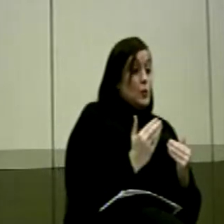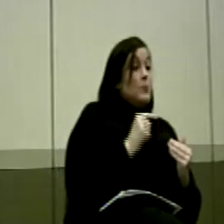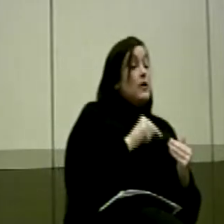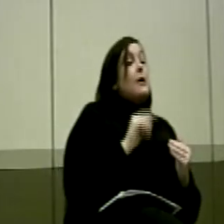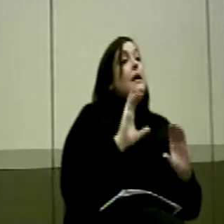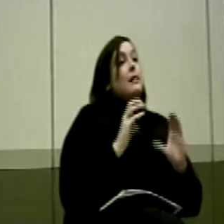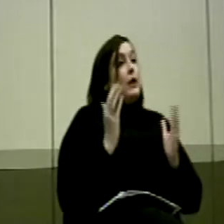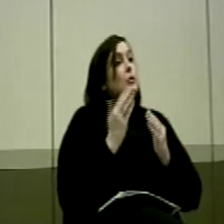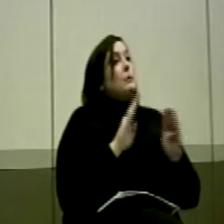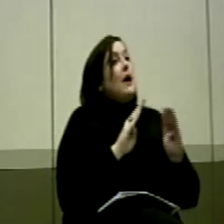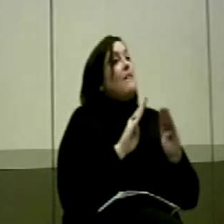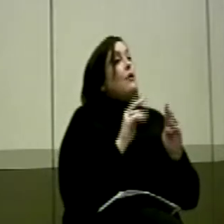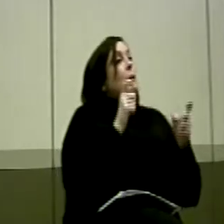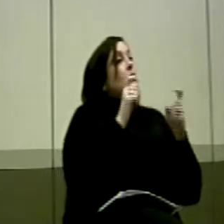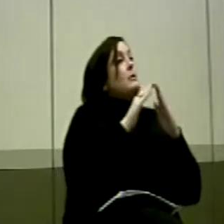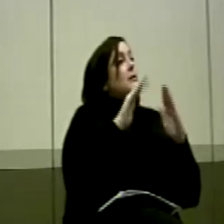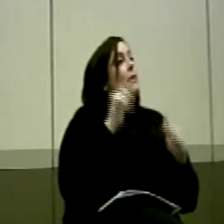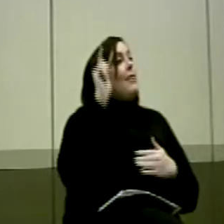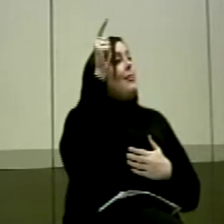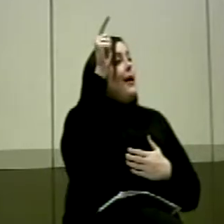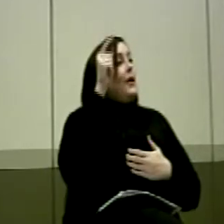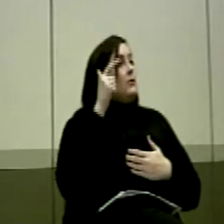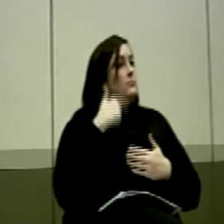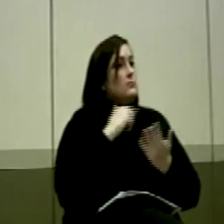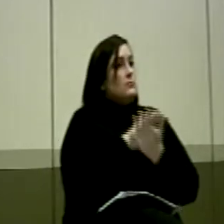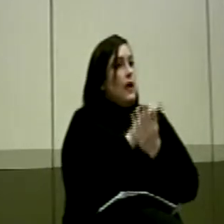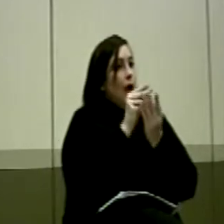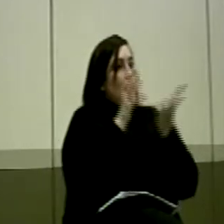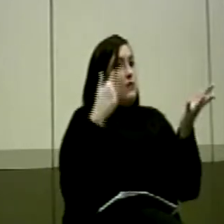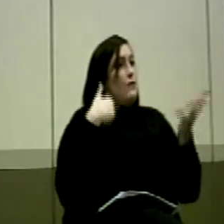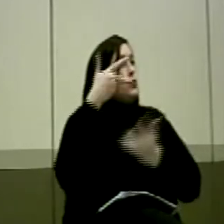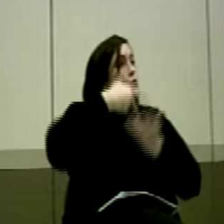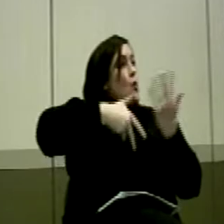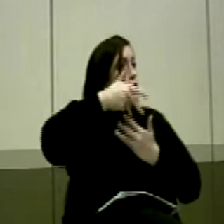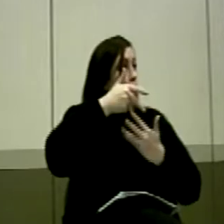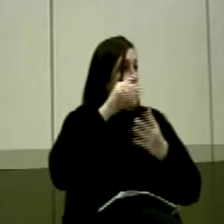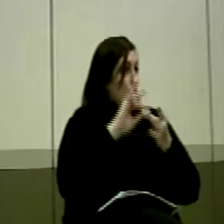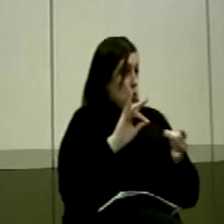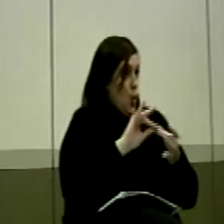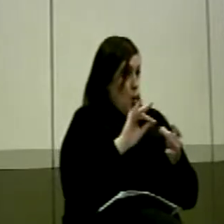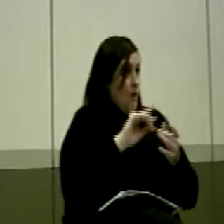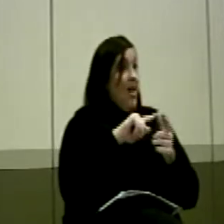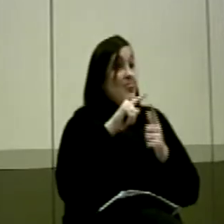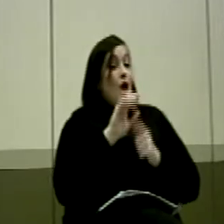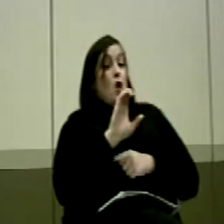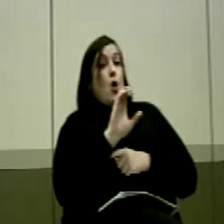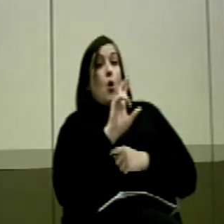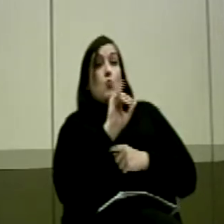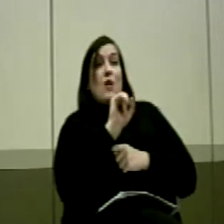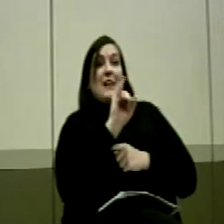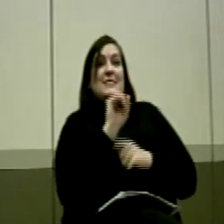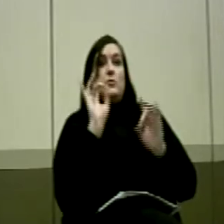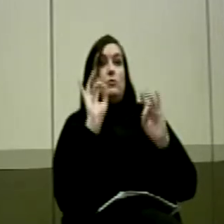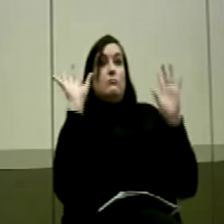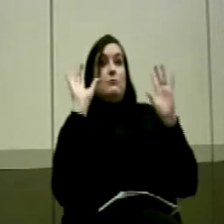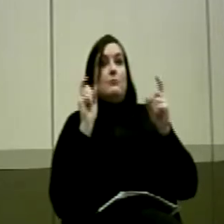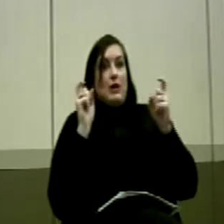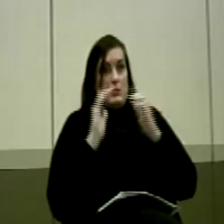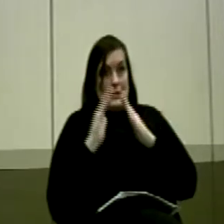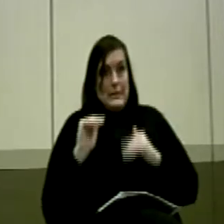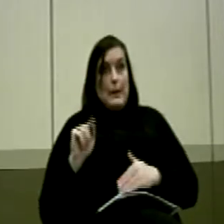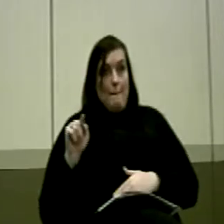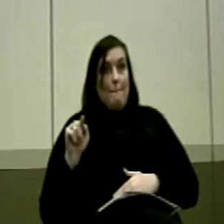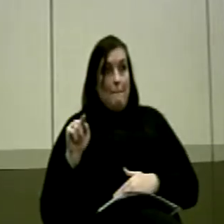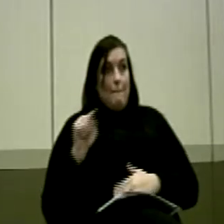story, maybe how to adapt that, and then a crisis management system, okay? And that's a good thing that we can do, that we can get accomplished like before lunch here,